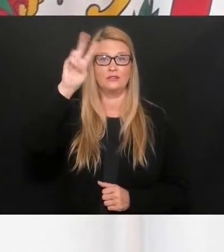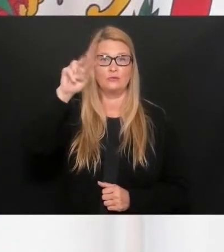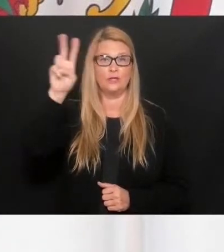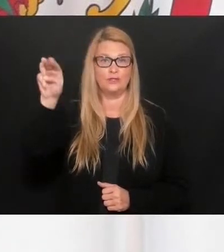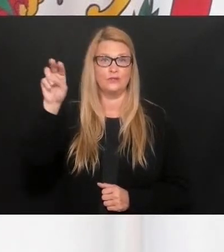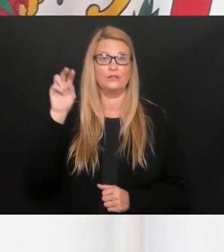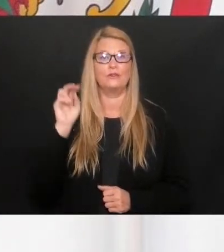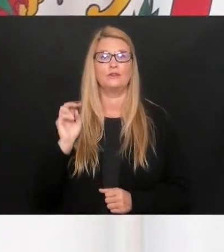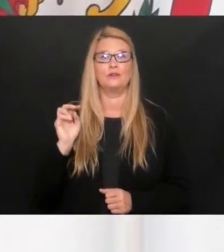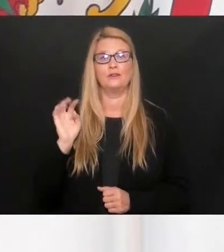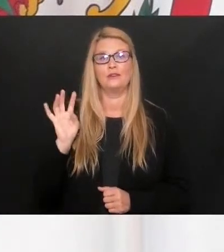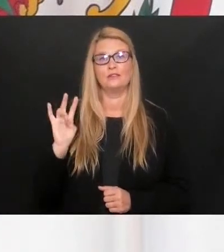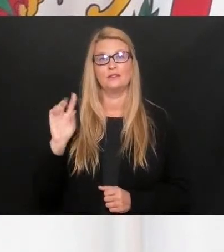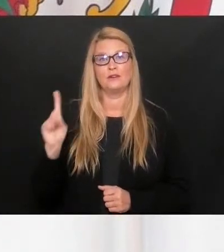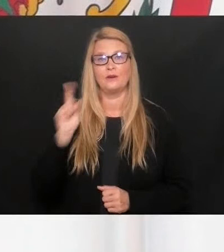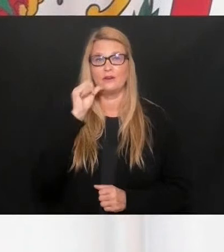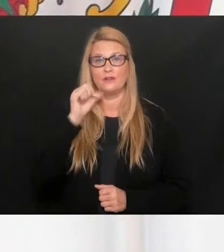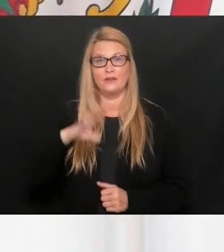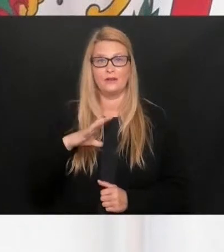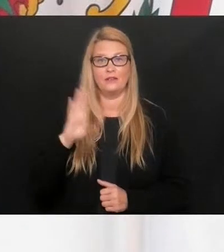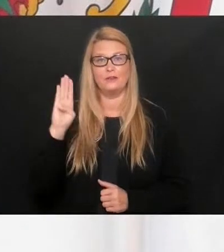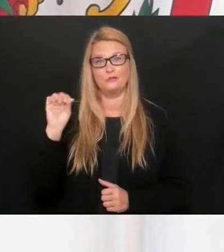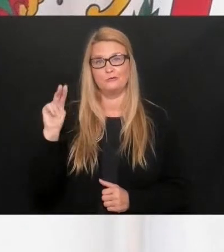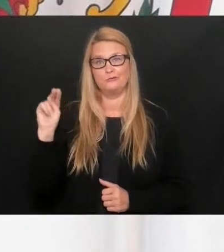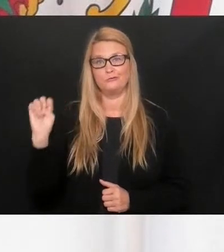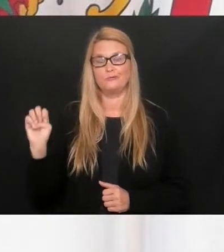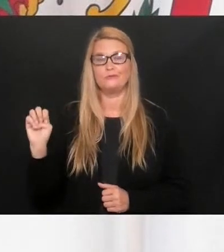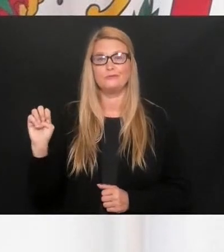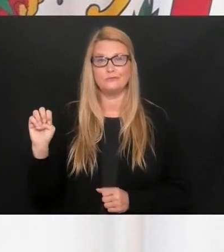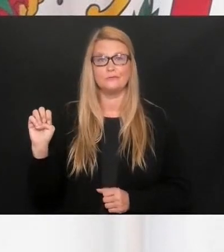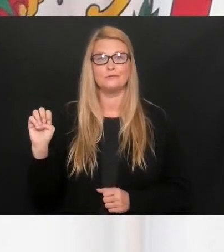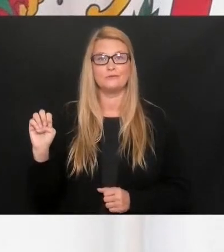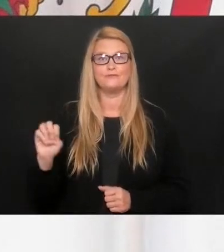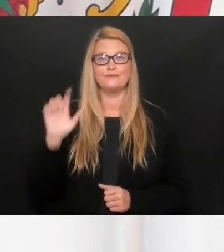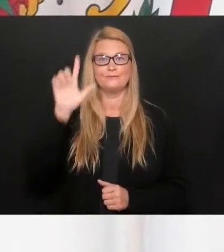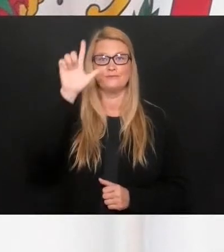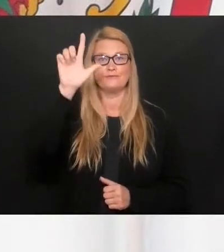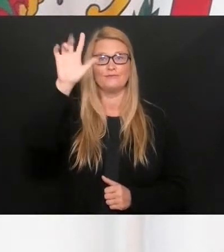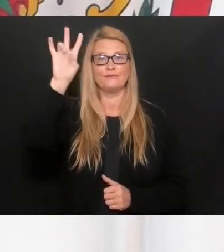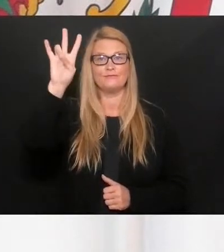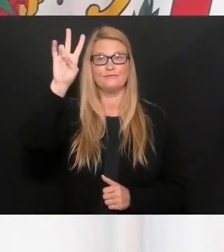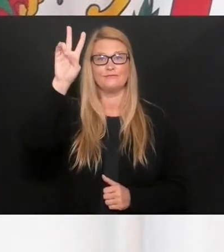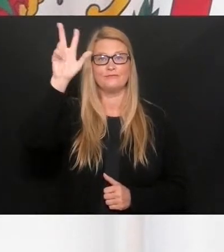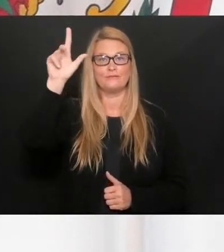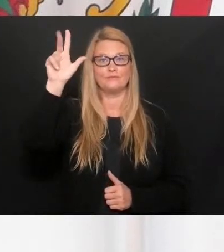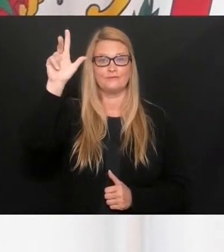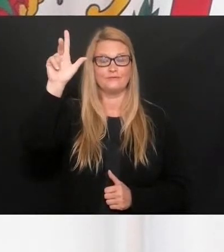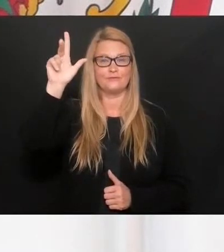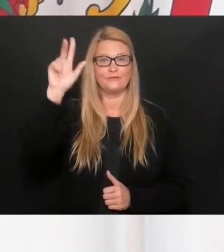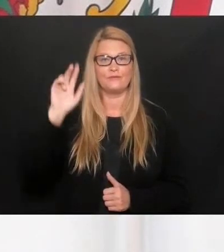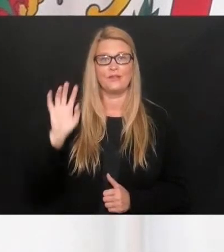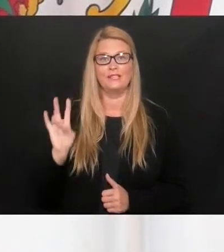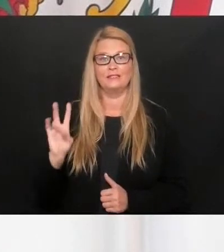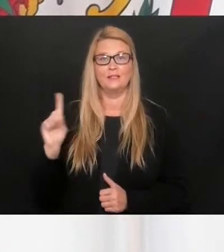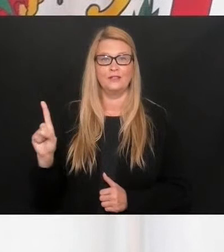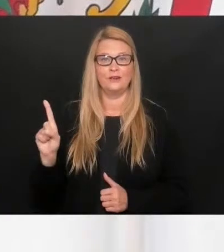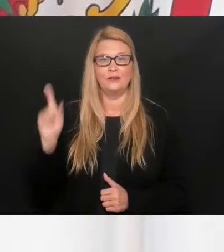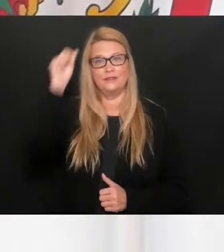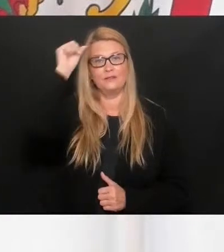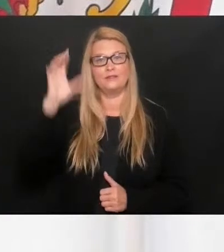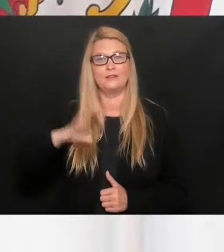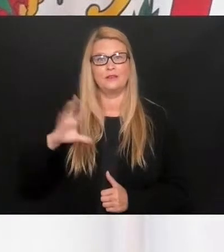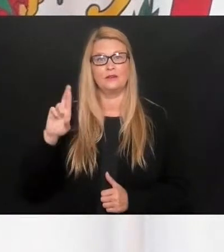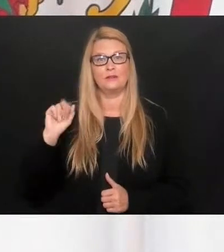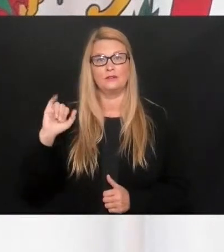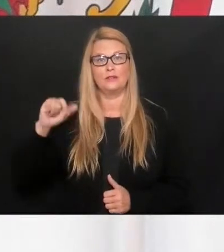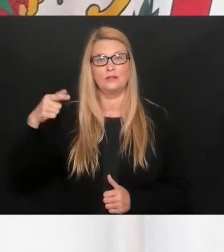2,722nd death is a 71-year-old female from Boone County. The 2,723rd death is a 71-year-old male from